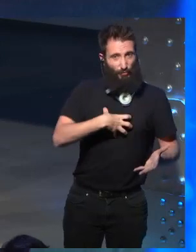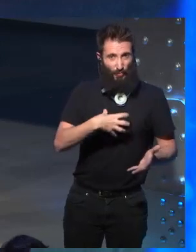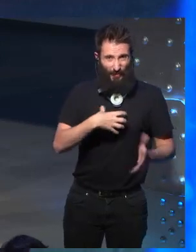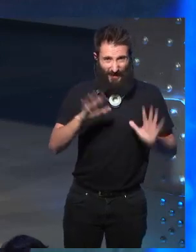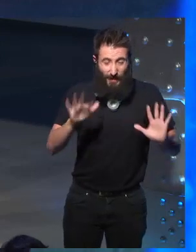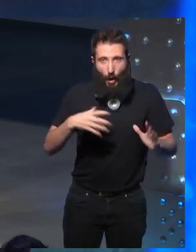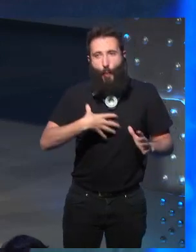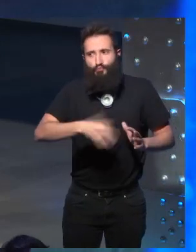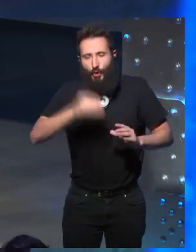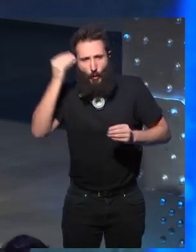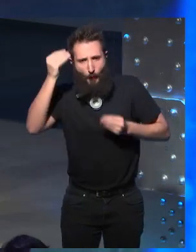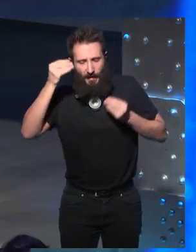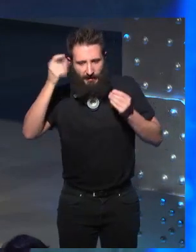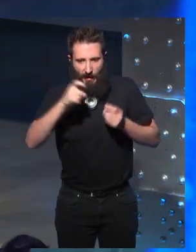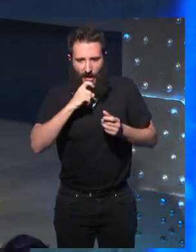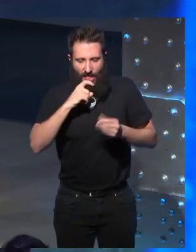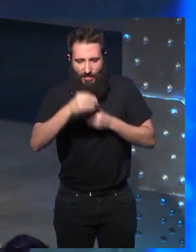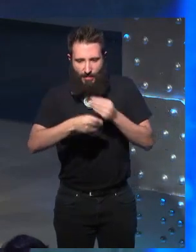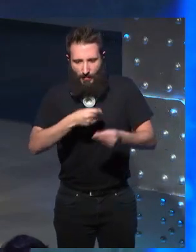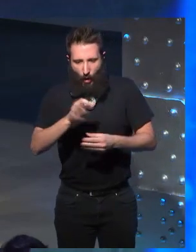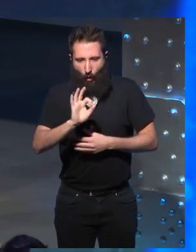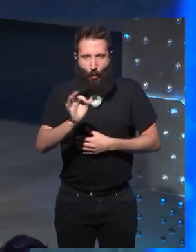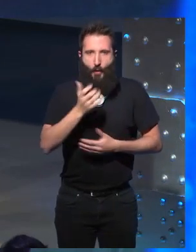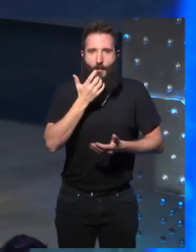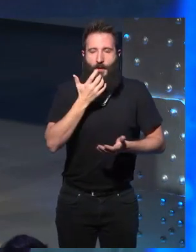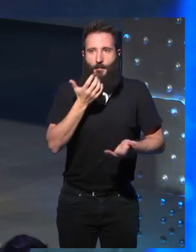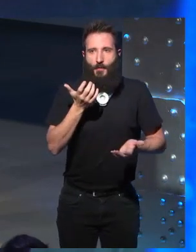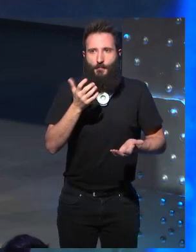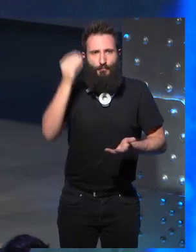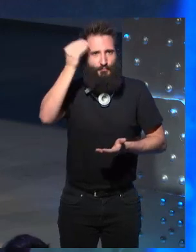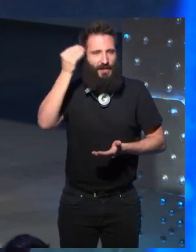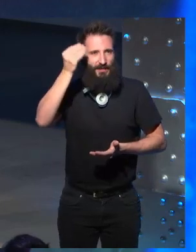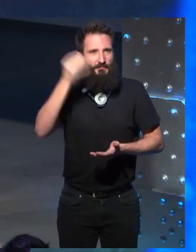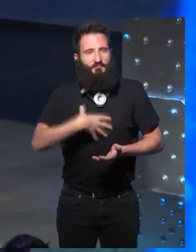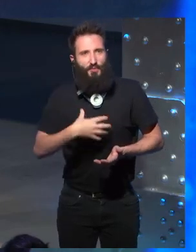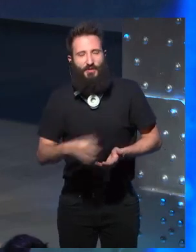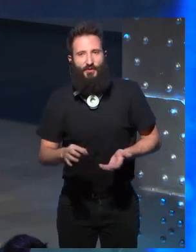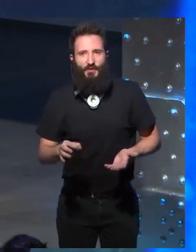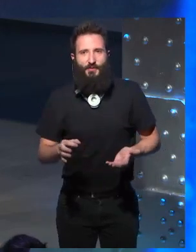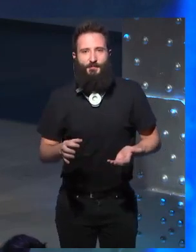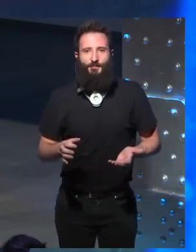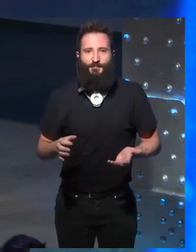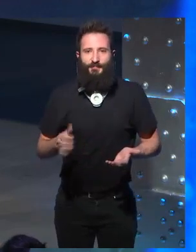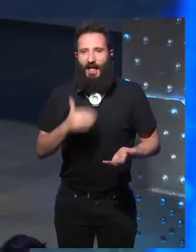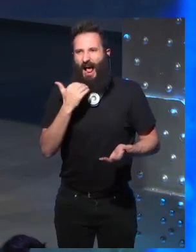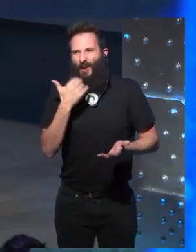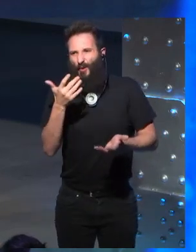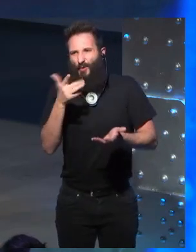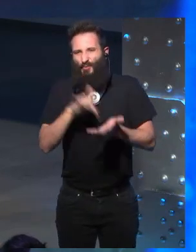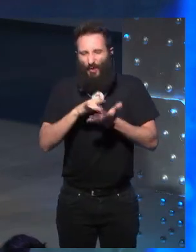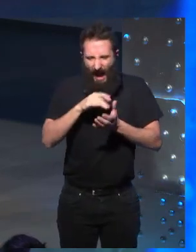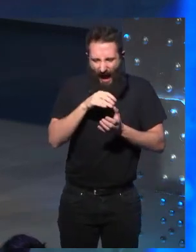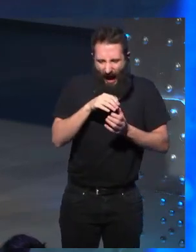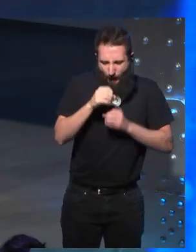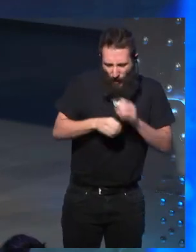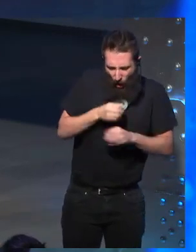inside me that it is biological, or chemistry and stuff like that, but we have no clue how to describe